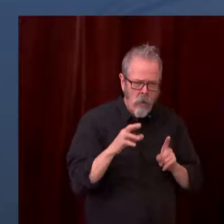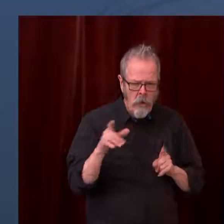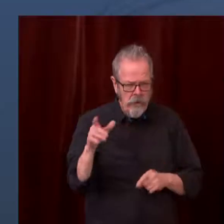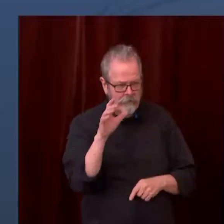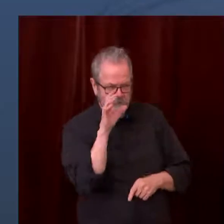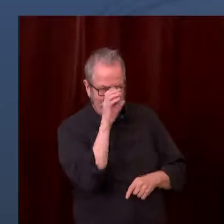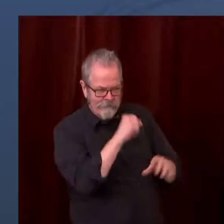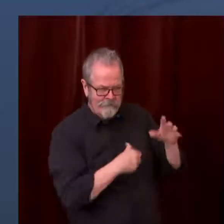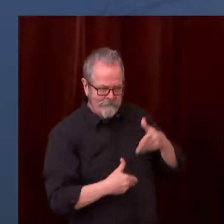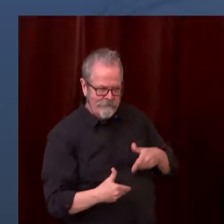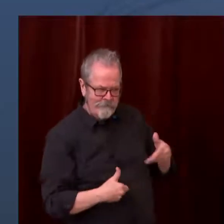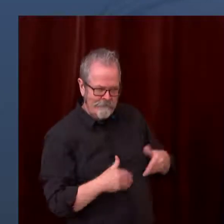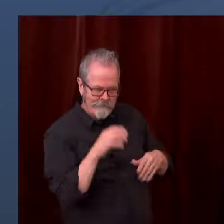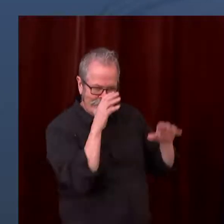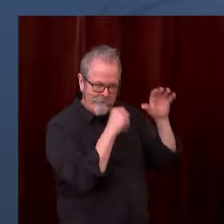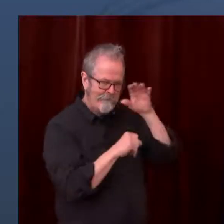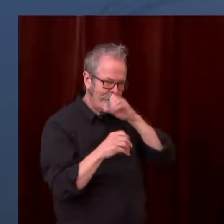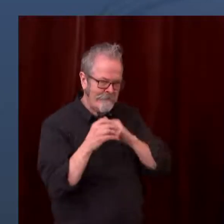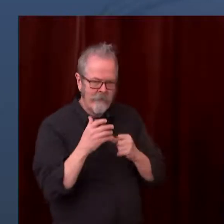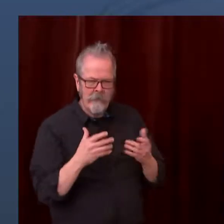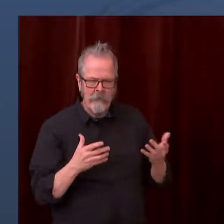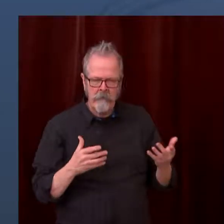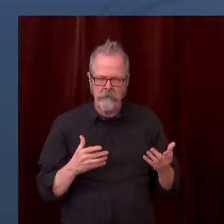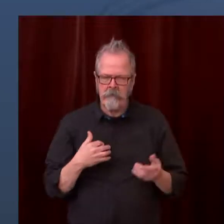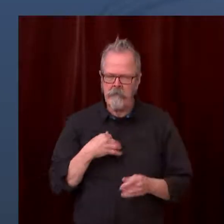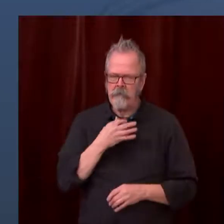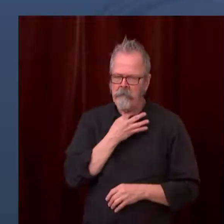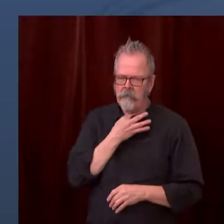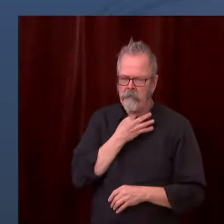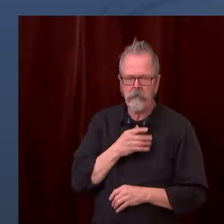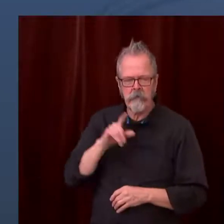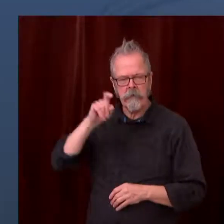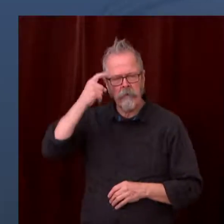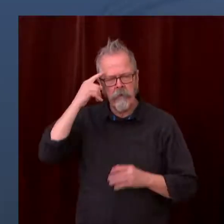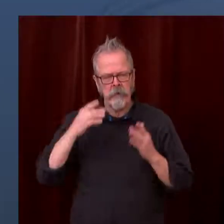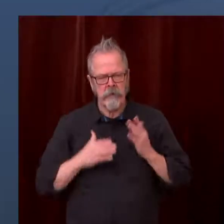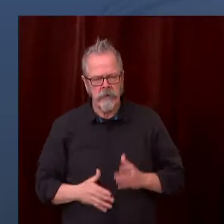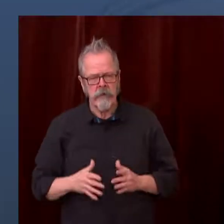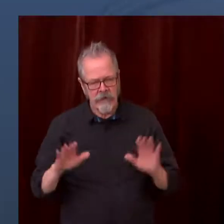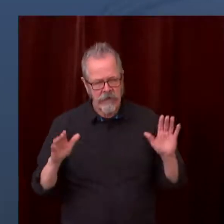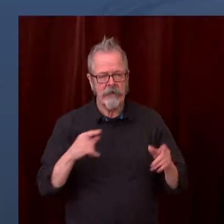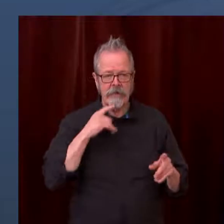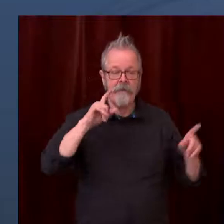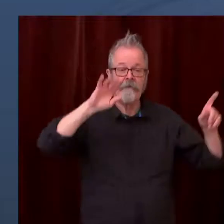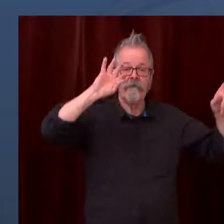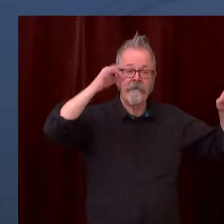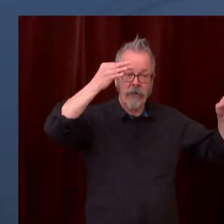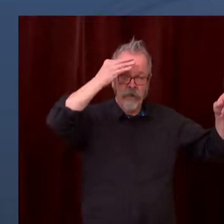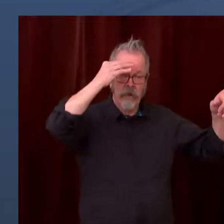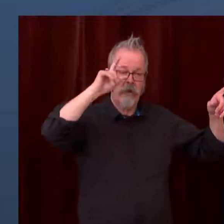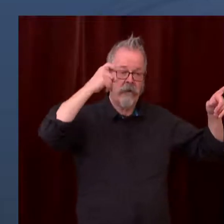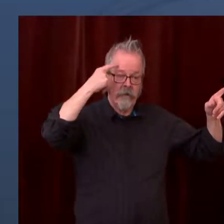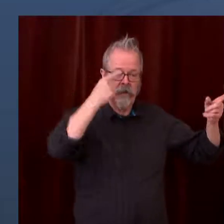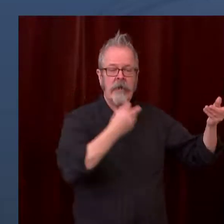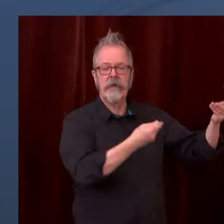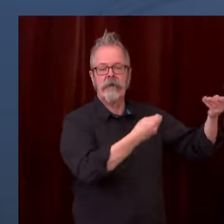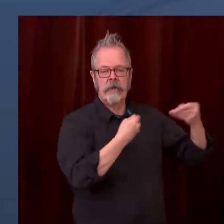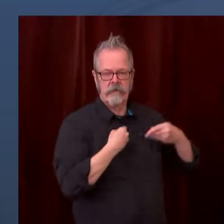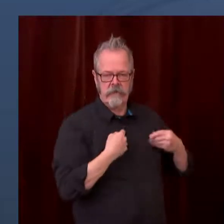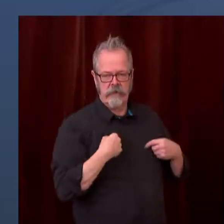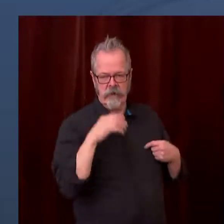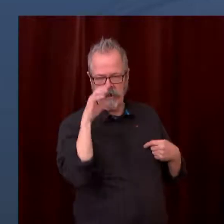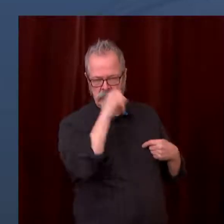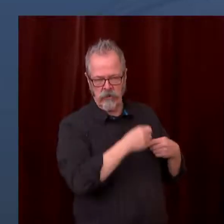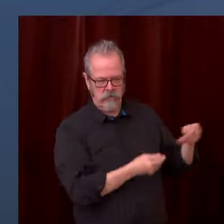based on the estimates of what the federal government believes they will be able to deliver. And it's a combination of what the manufacturers have told